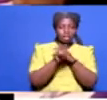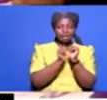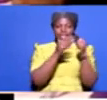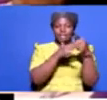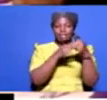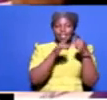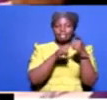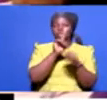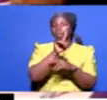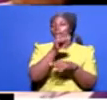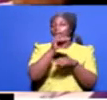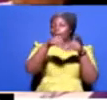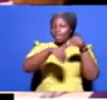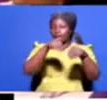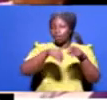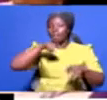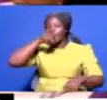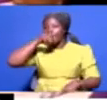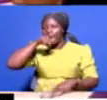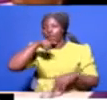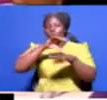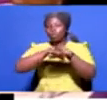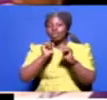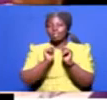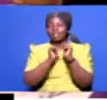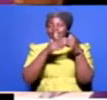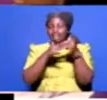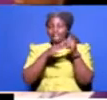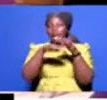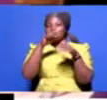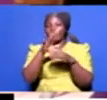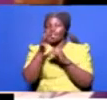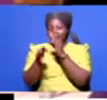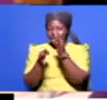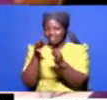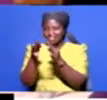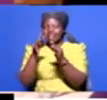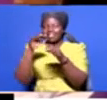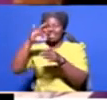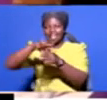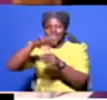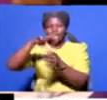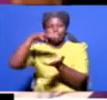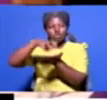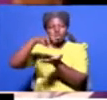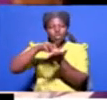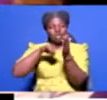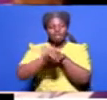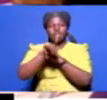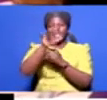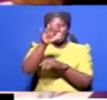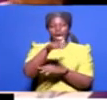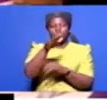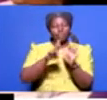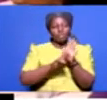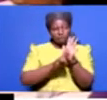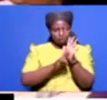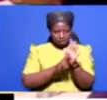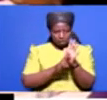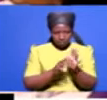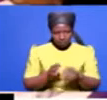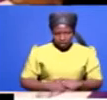elections. KANU garnered 19 out of 33 elected seats in the House of Representatives.